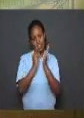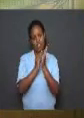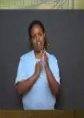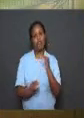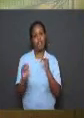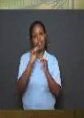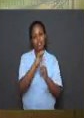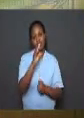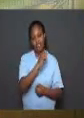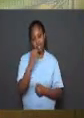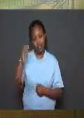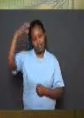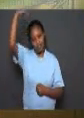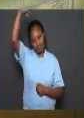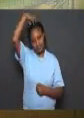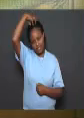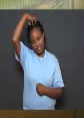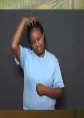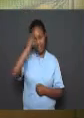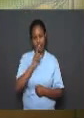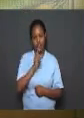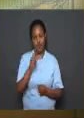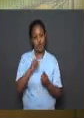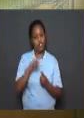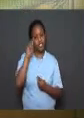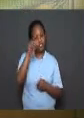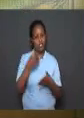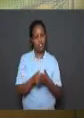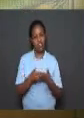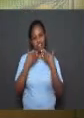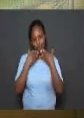learn about rule of law and governments.